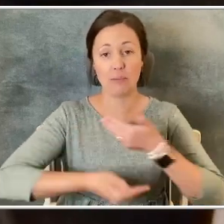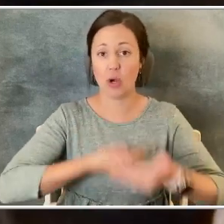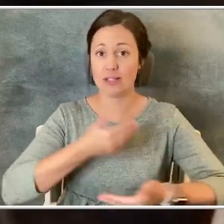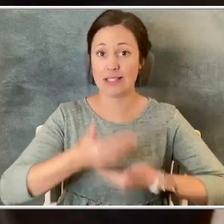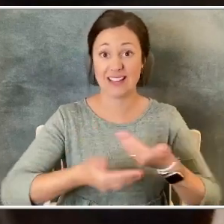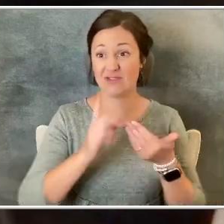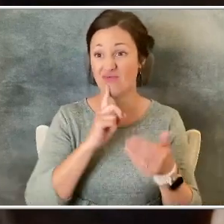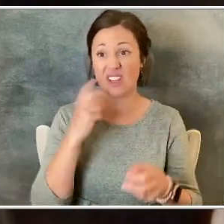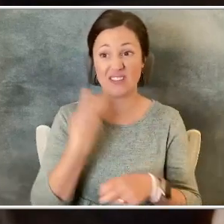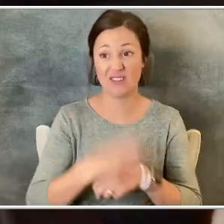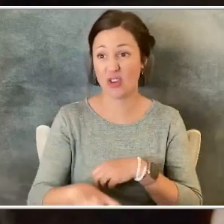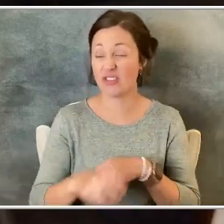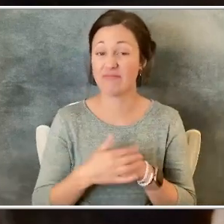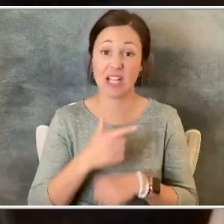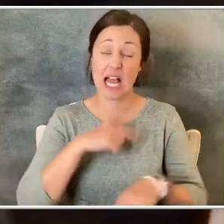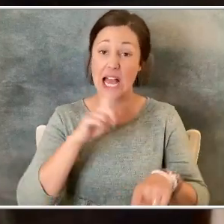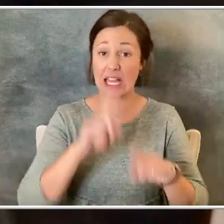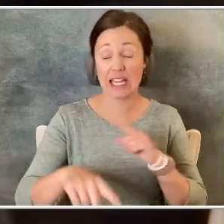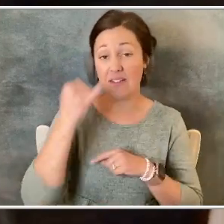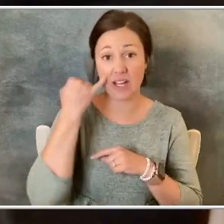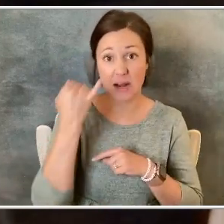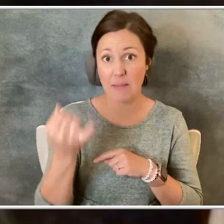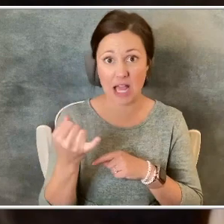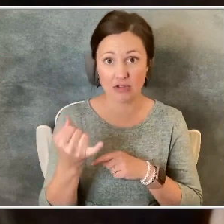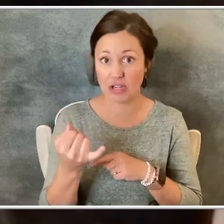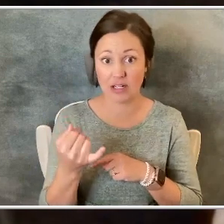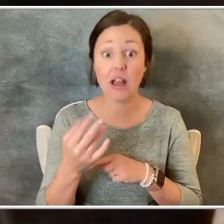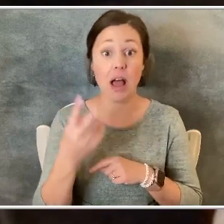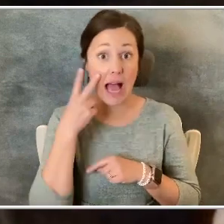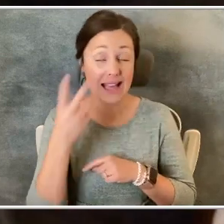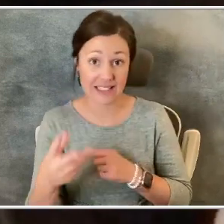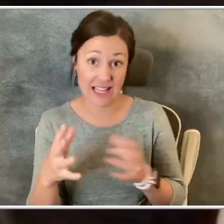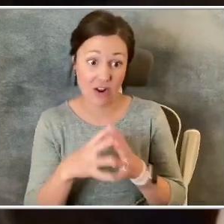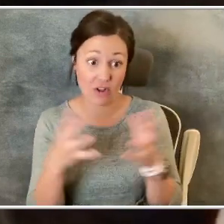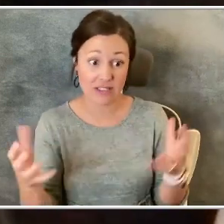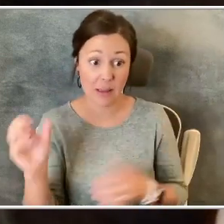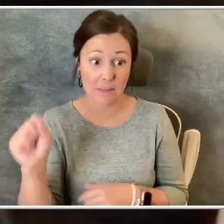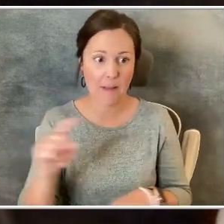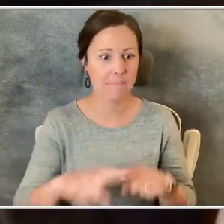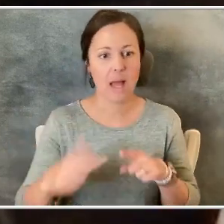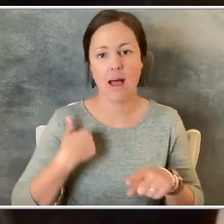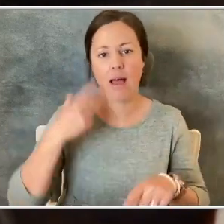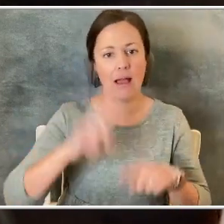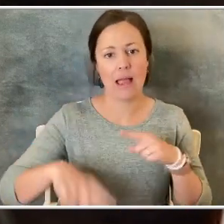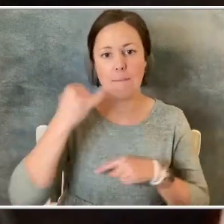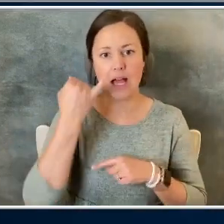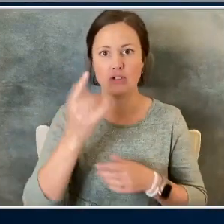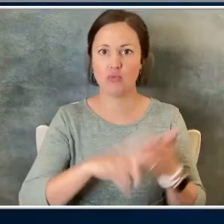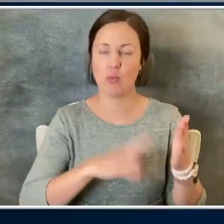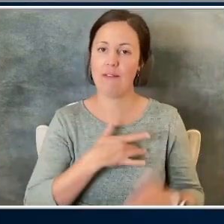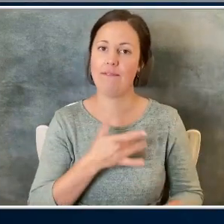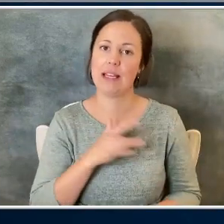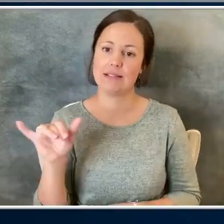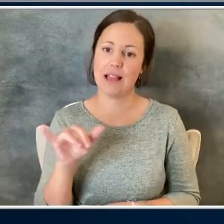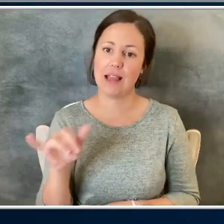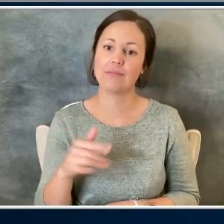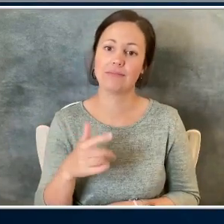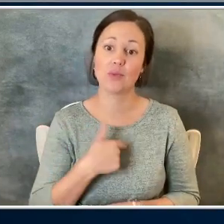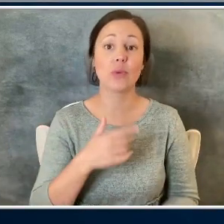hard. I can't even imagine I see it all the time, but I can't even imagine what that feels like. So I just listen,